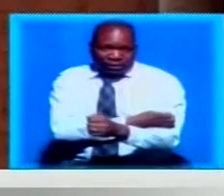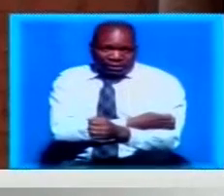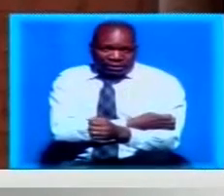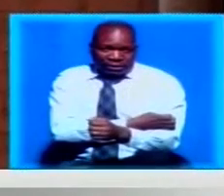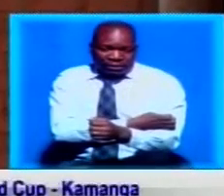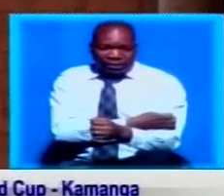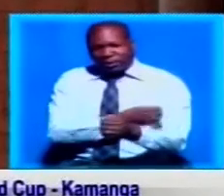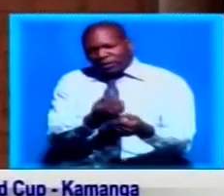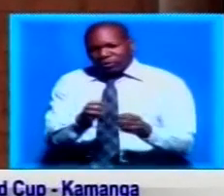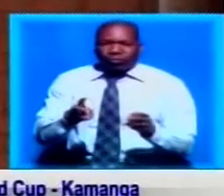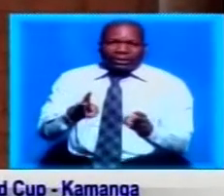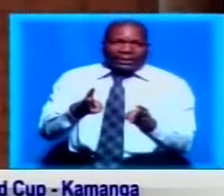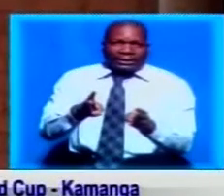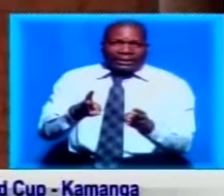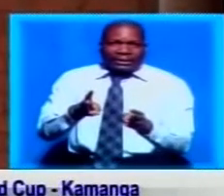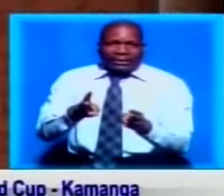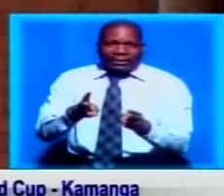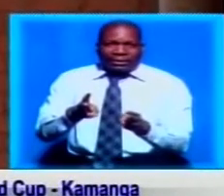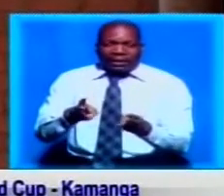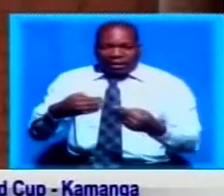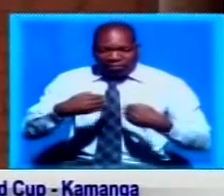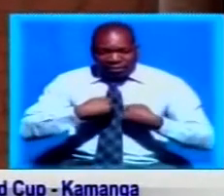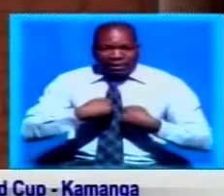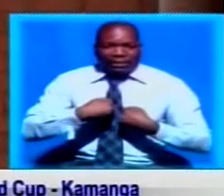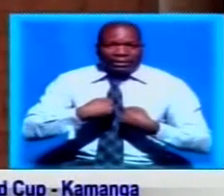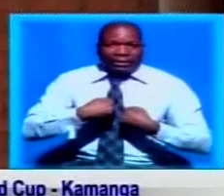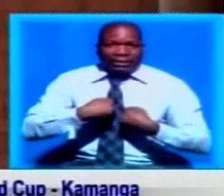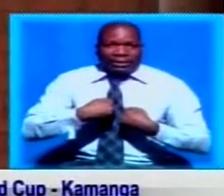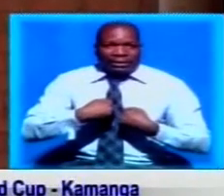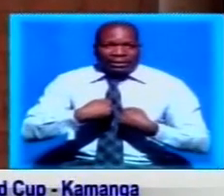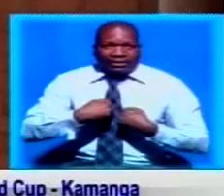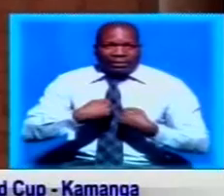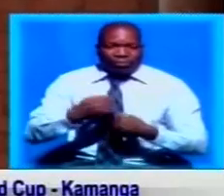the direction that we are taking. We've secured